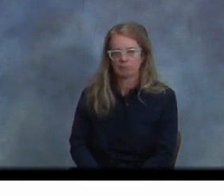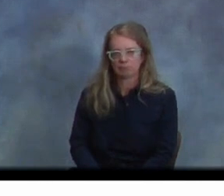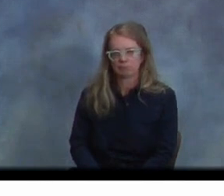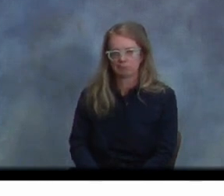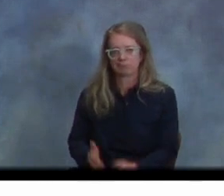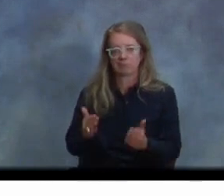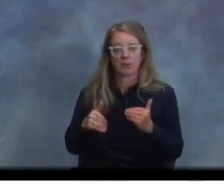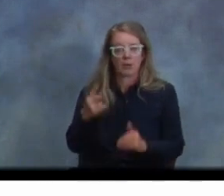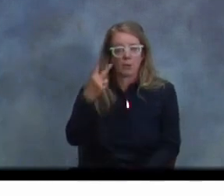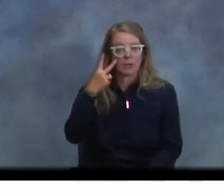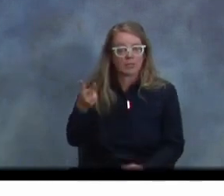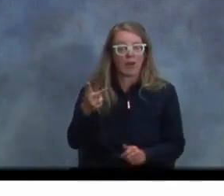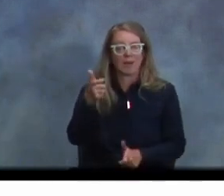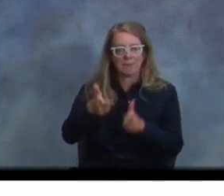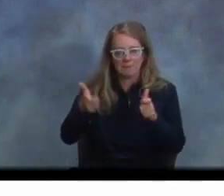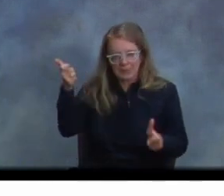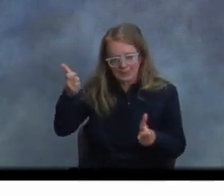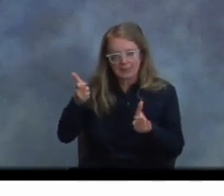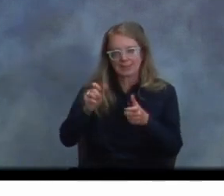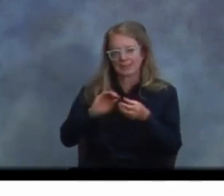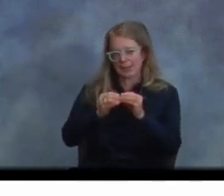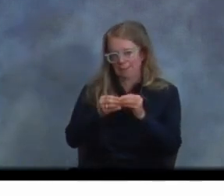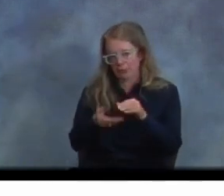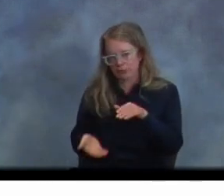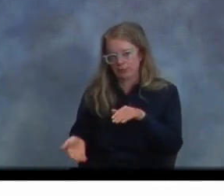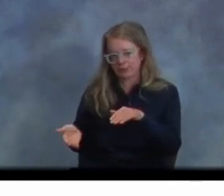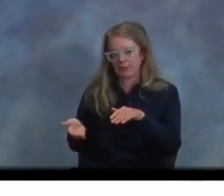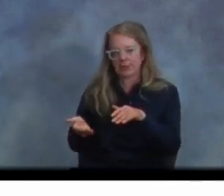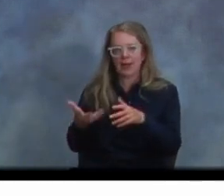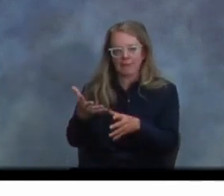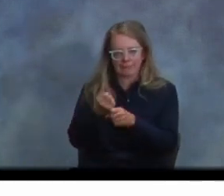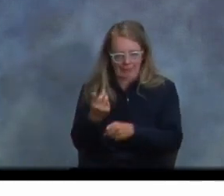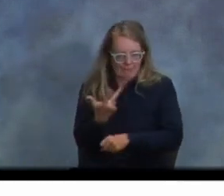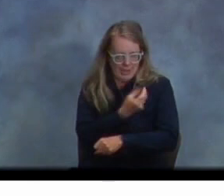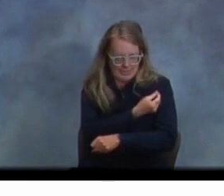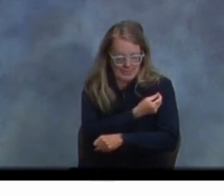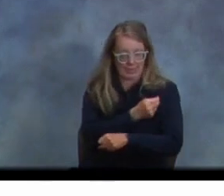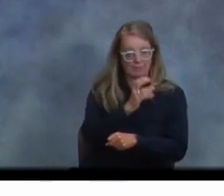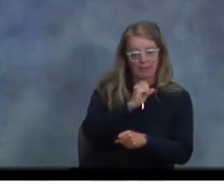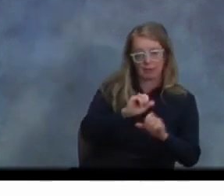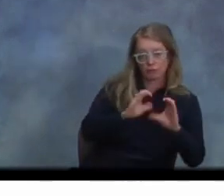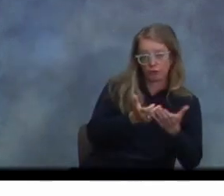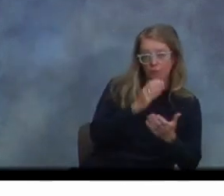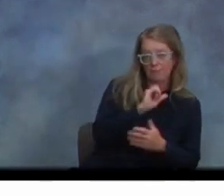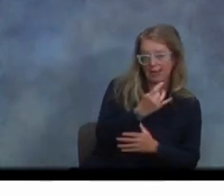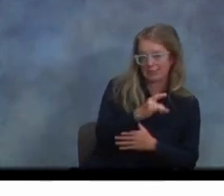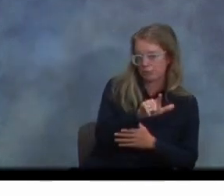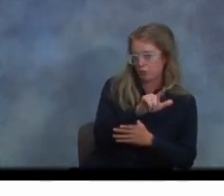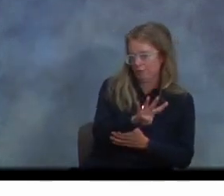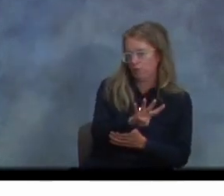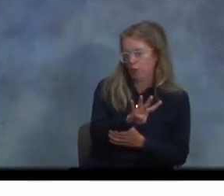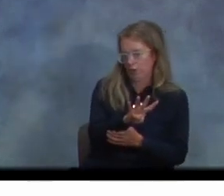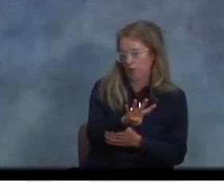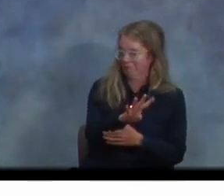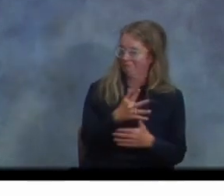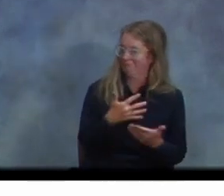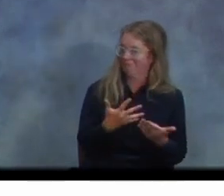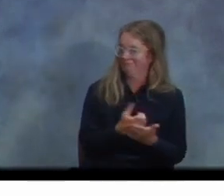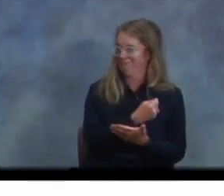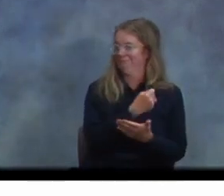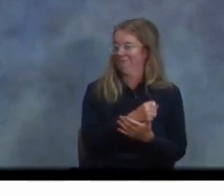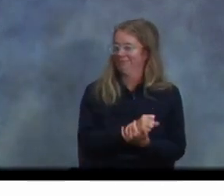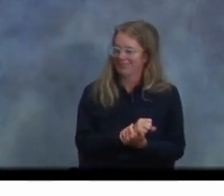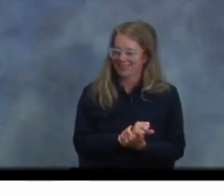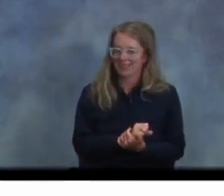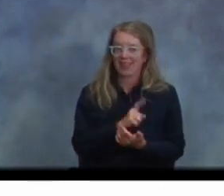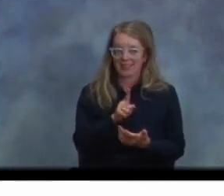We saw the biggest increase in our vaccination uptake by age in our 18 to 24-year-olds in the last weeks. That is